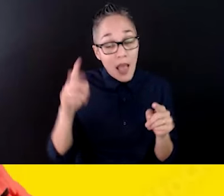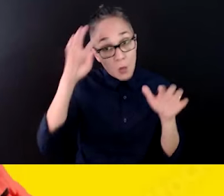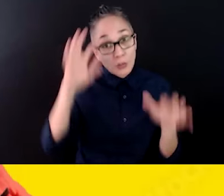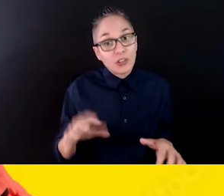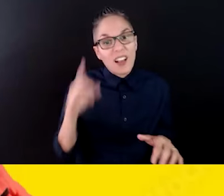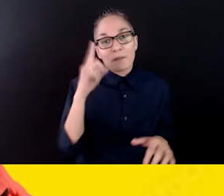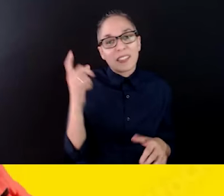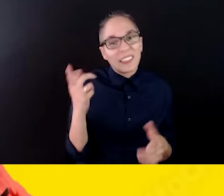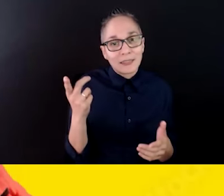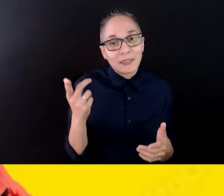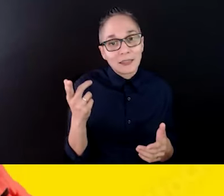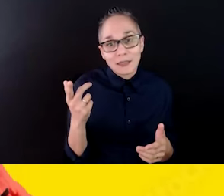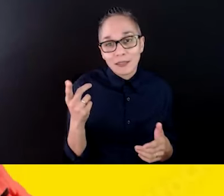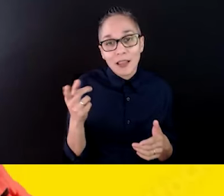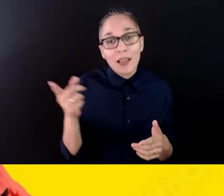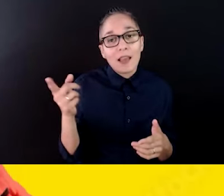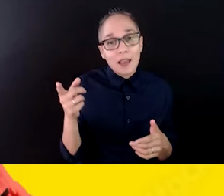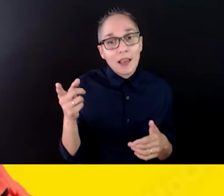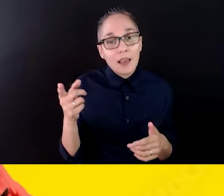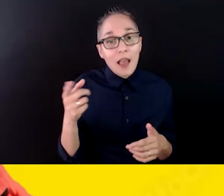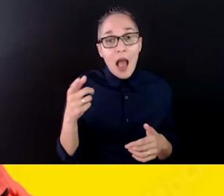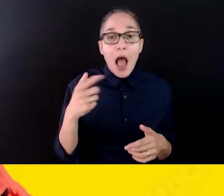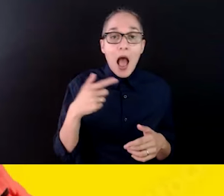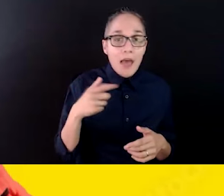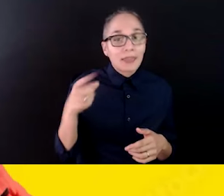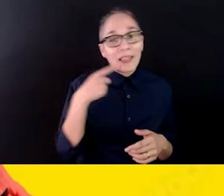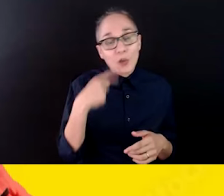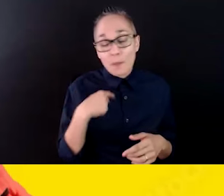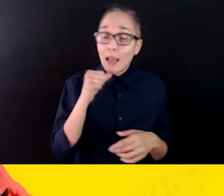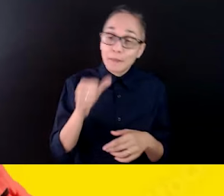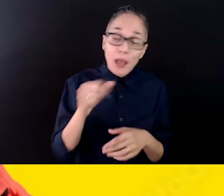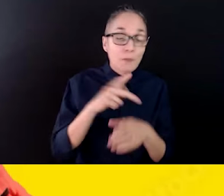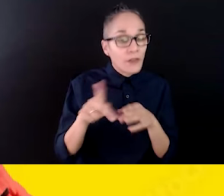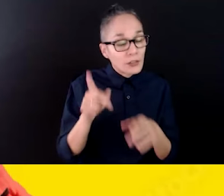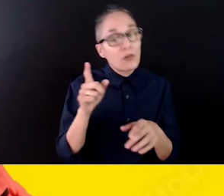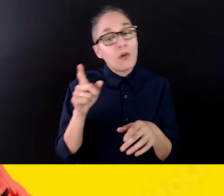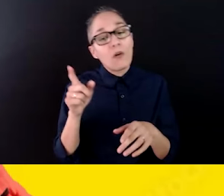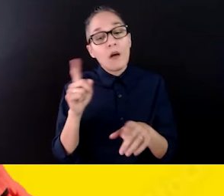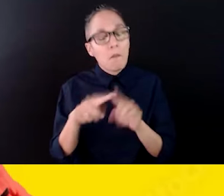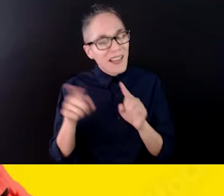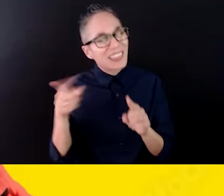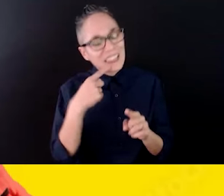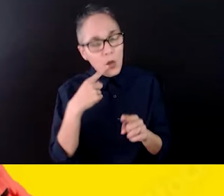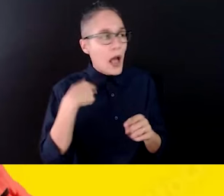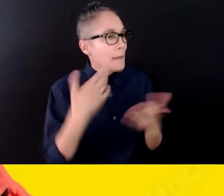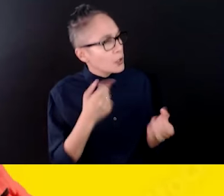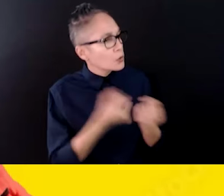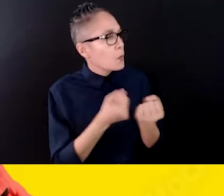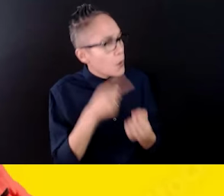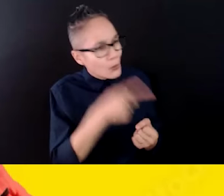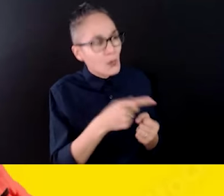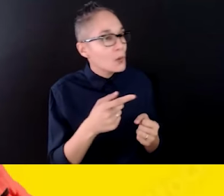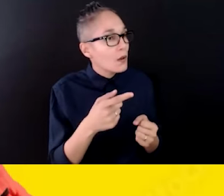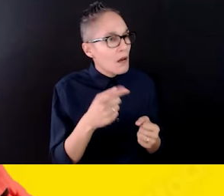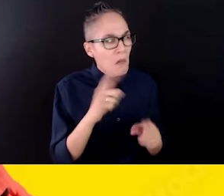and basically they told me when I hired in, I was a professional. They were there to support me, ask for the things I need and take care of my students, and they'd never